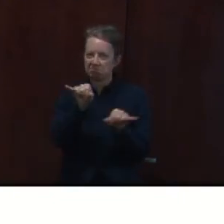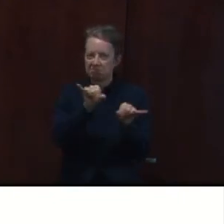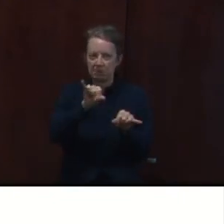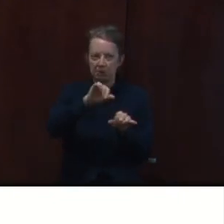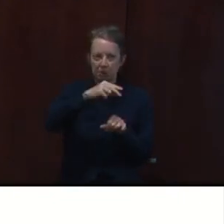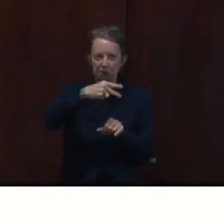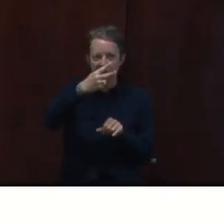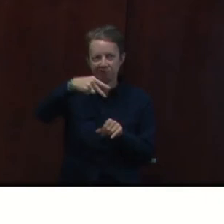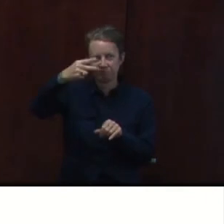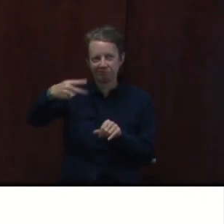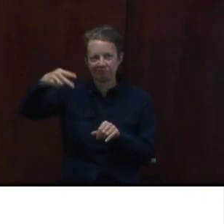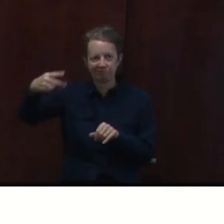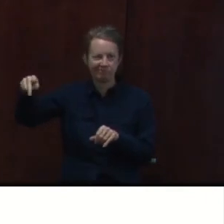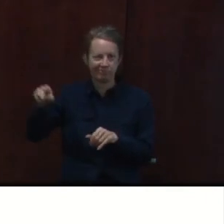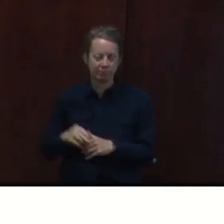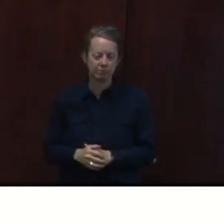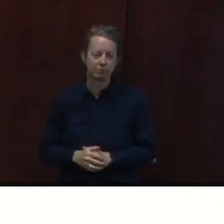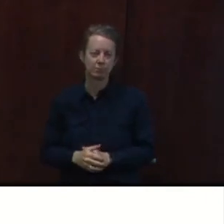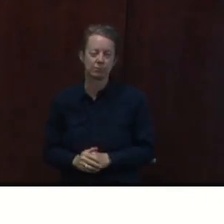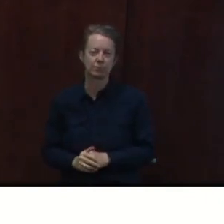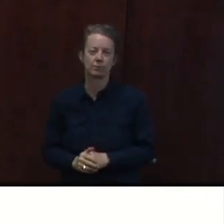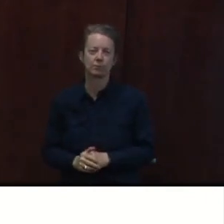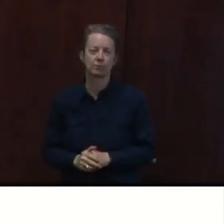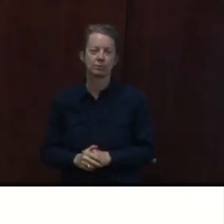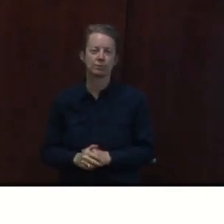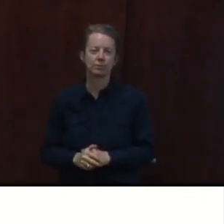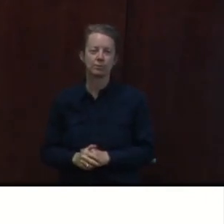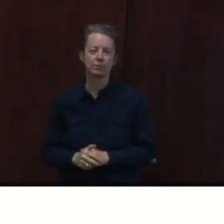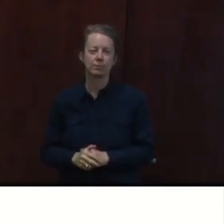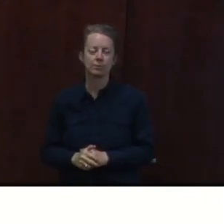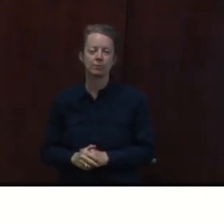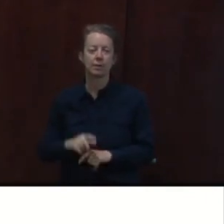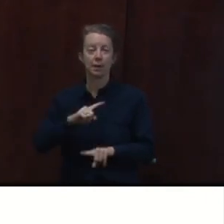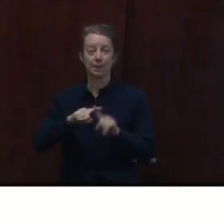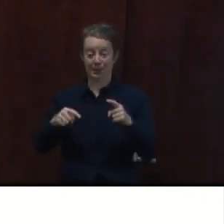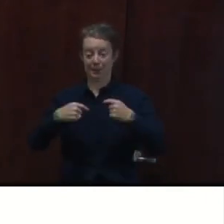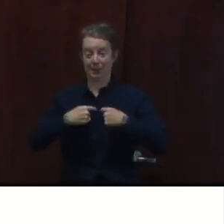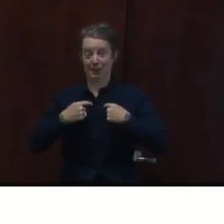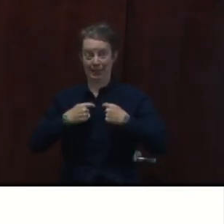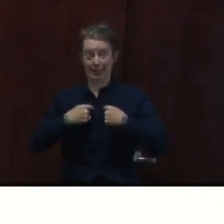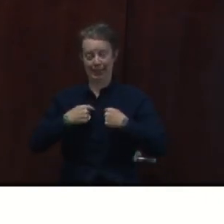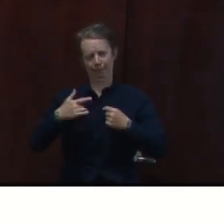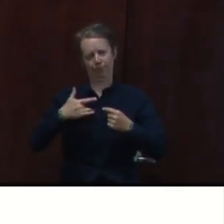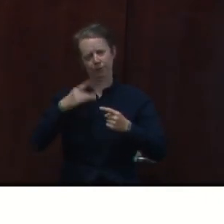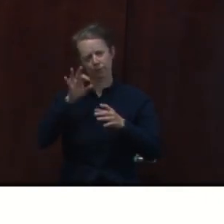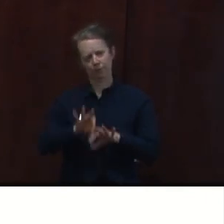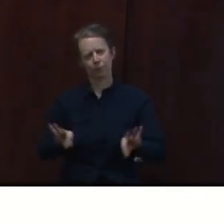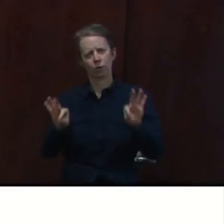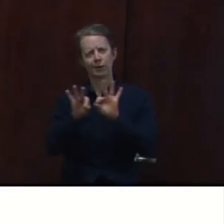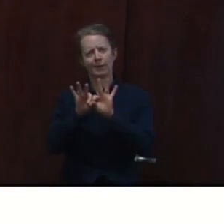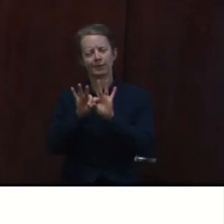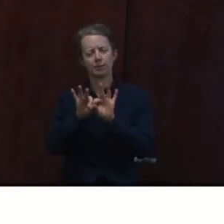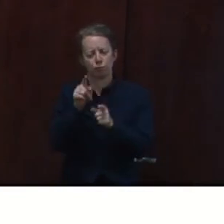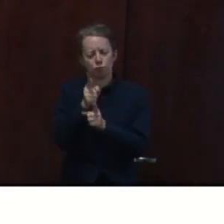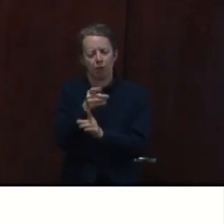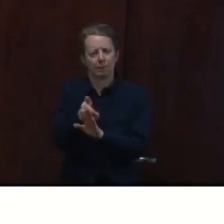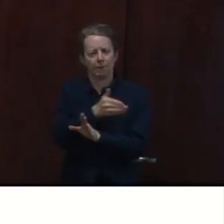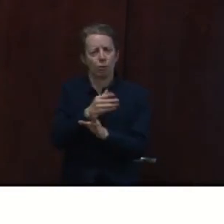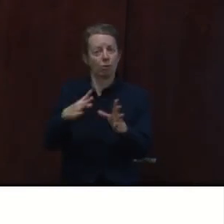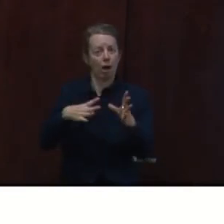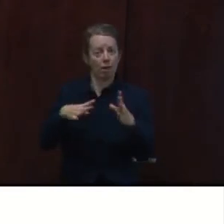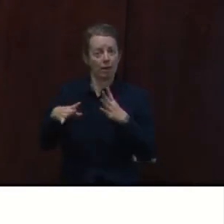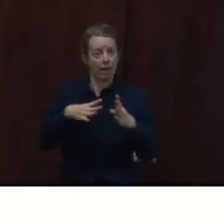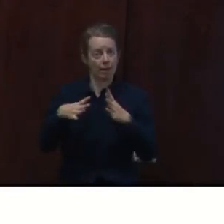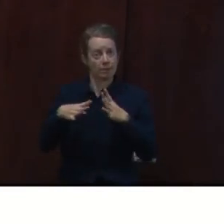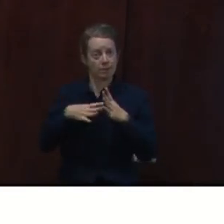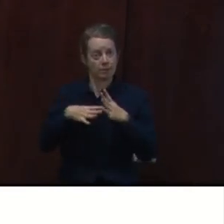their trends. But what I'm looking at right now is right before the holidays, we were seeing